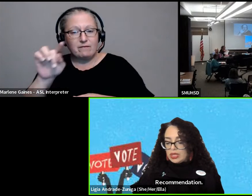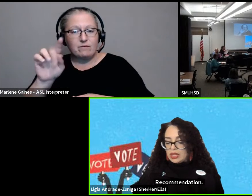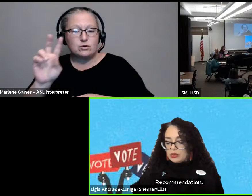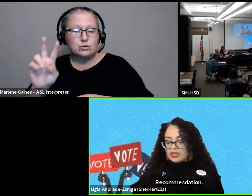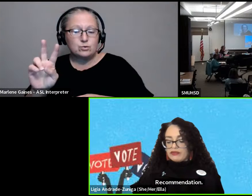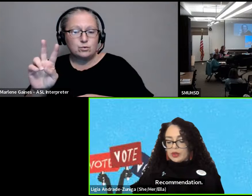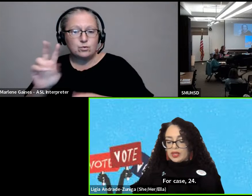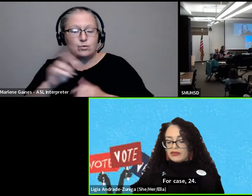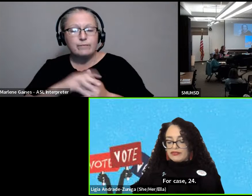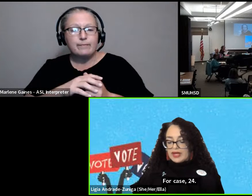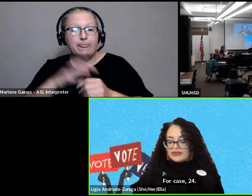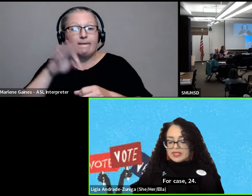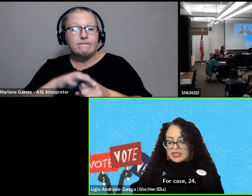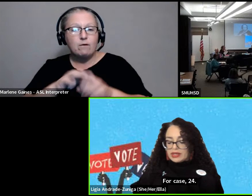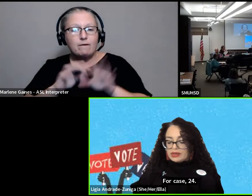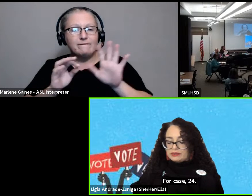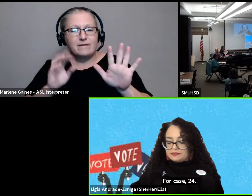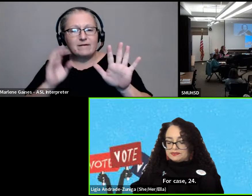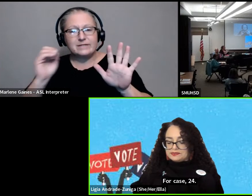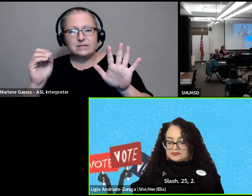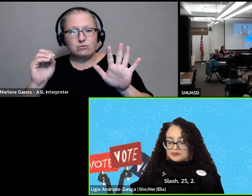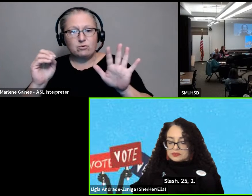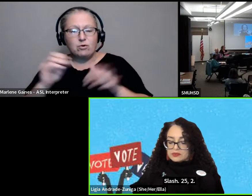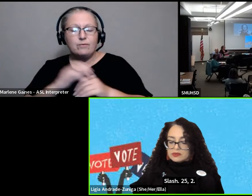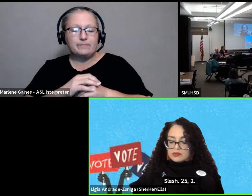24/25-2 with a vote of 5-0.